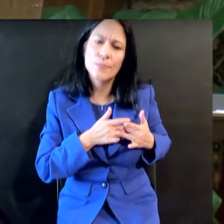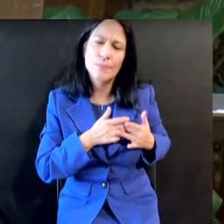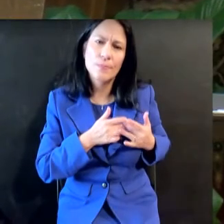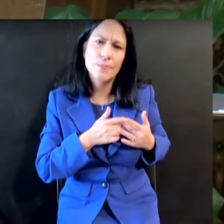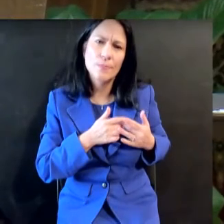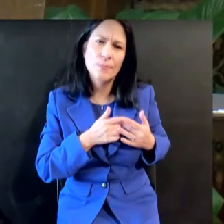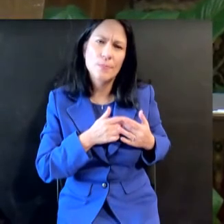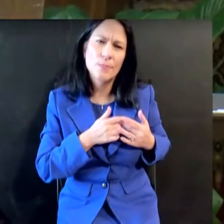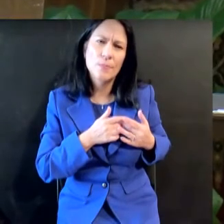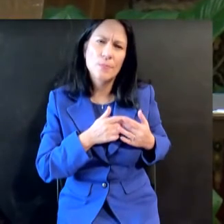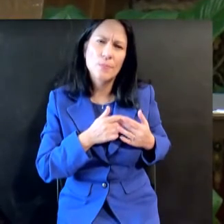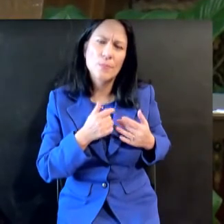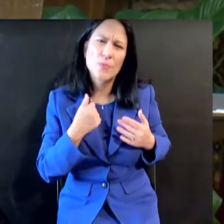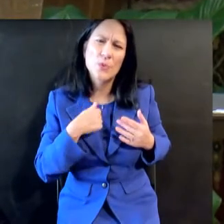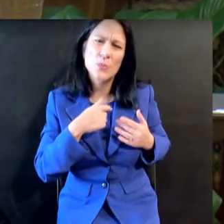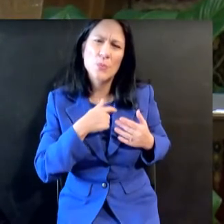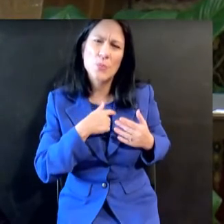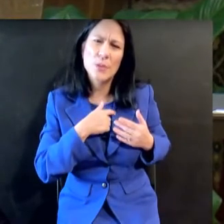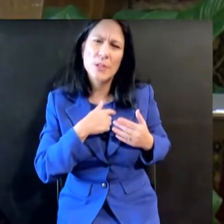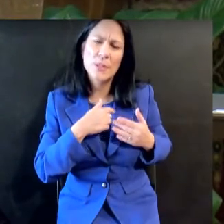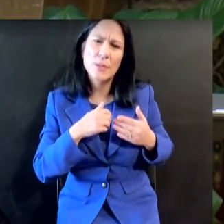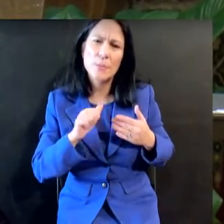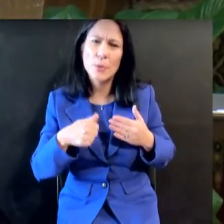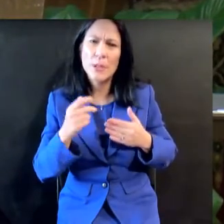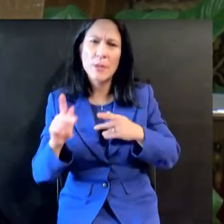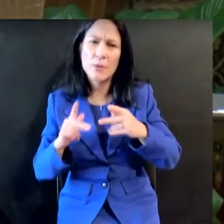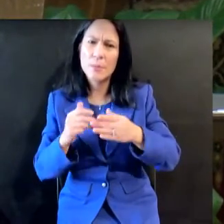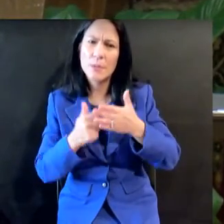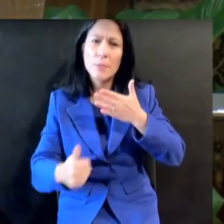Do we put others before ourselves?